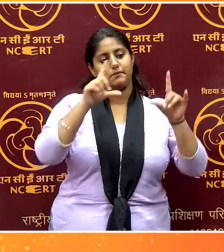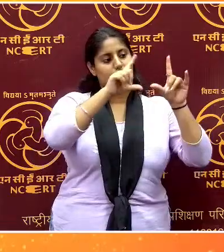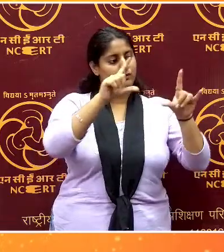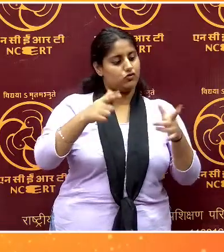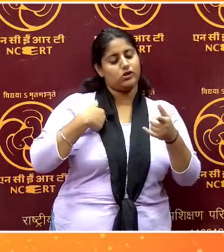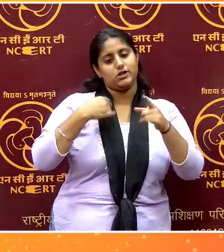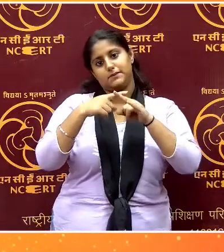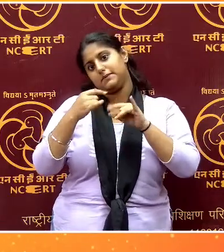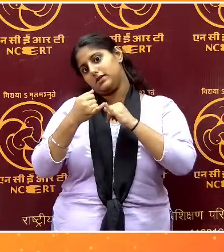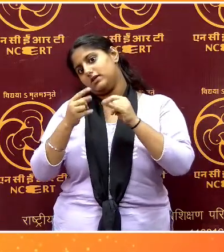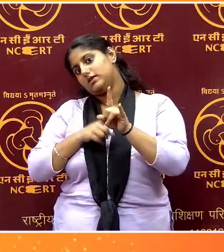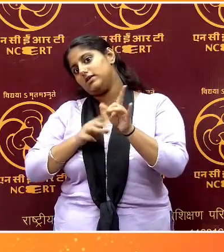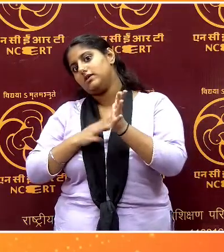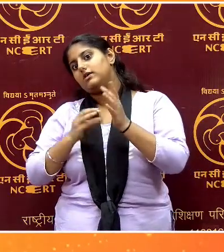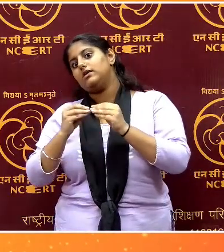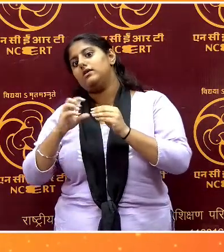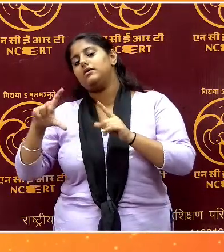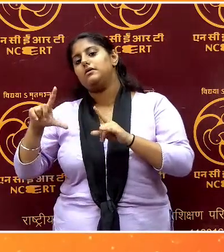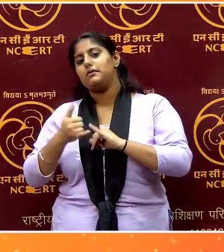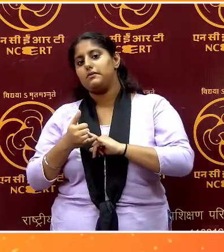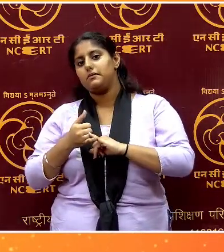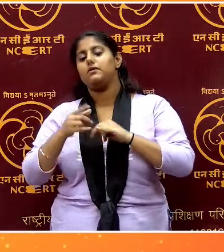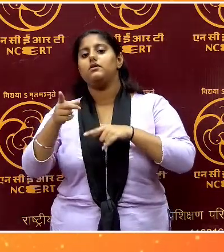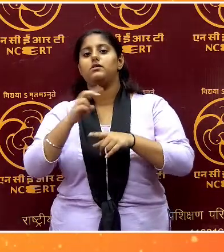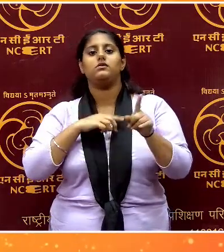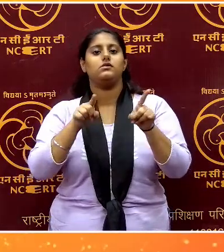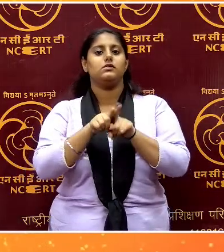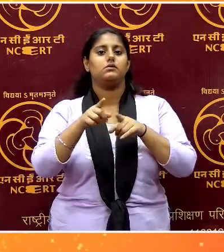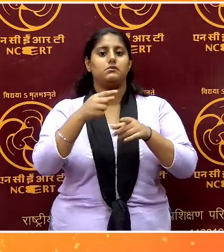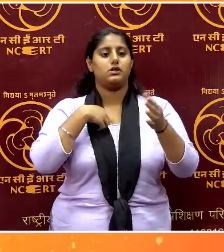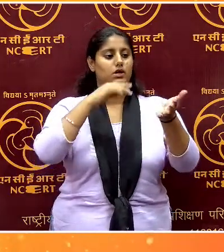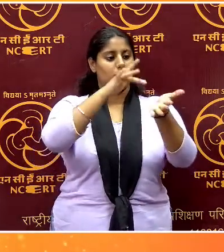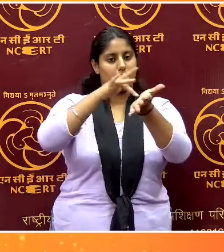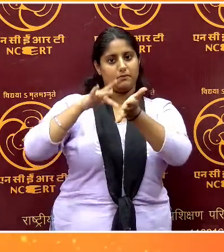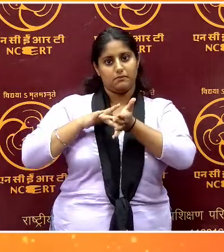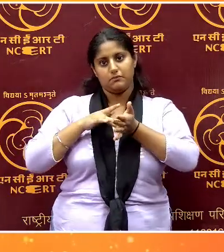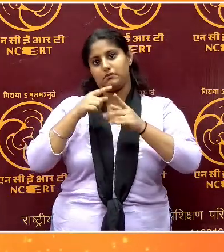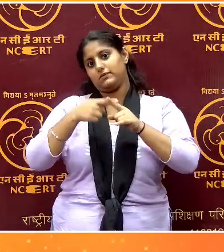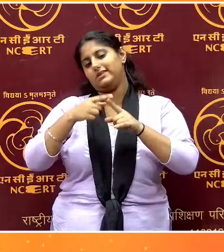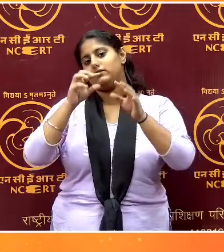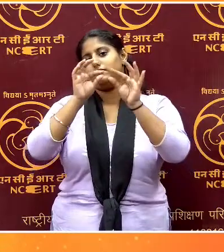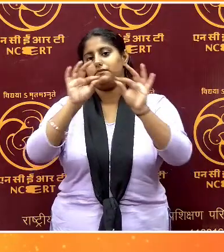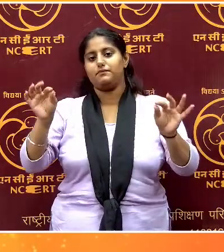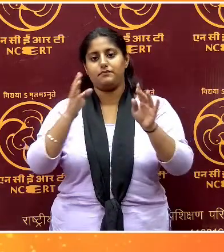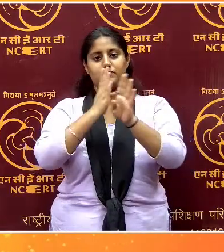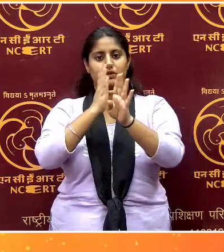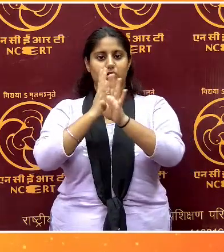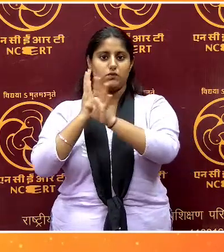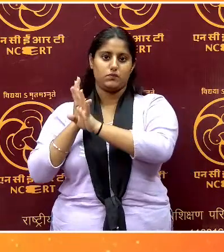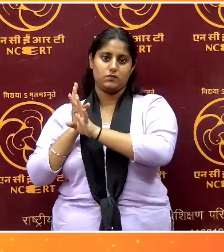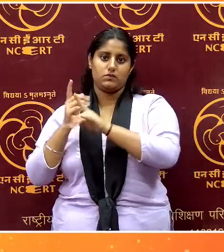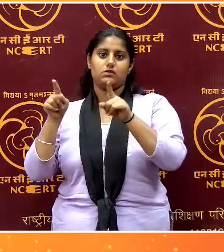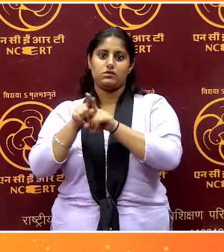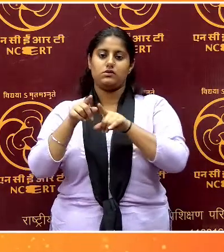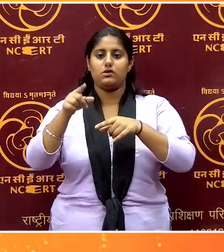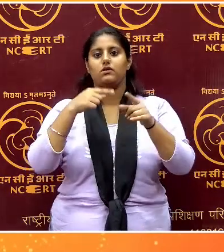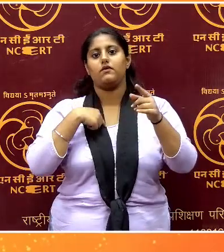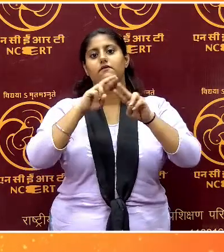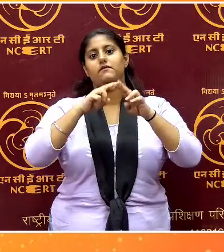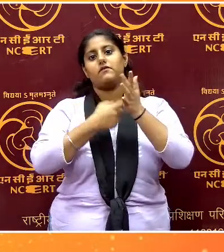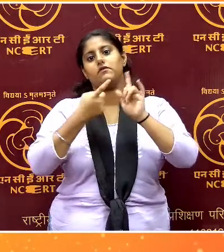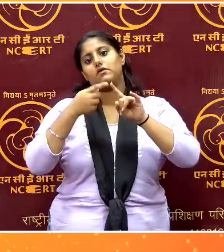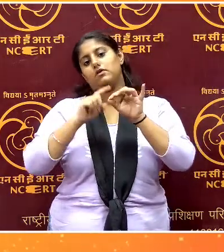symbols are then drawn in the designated column or rows according to the frequency of